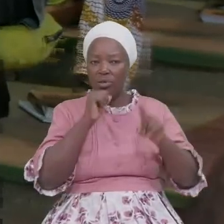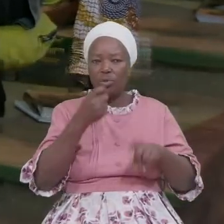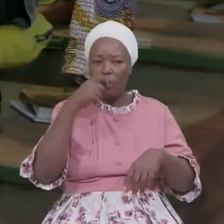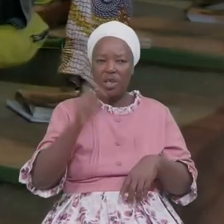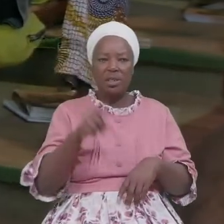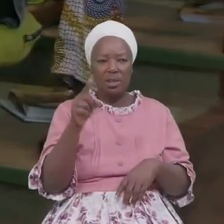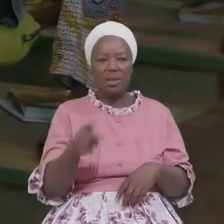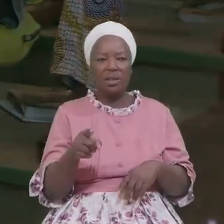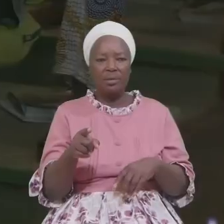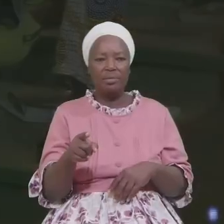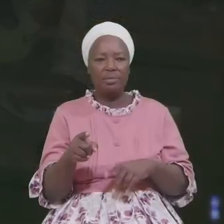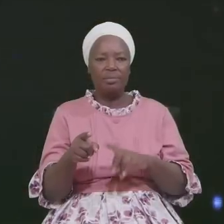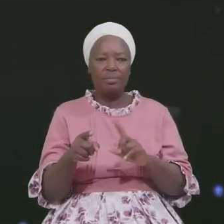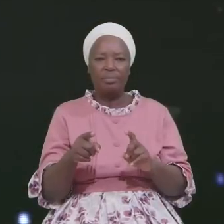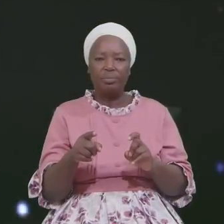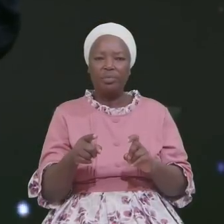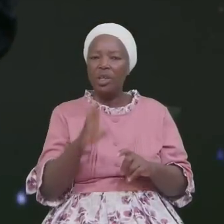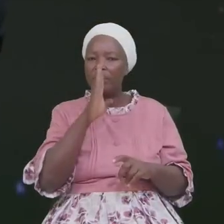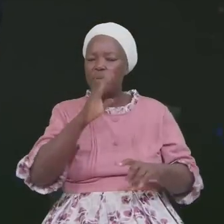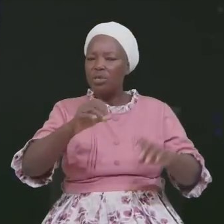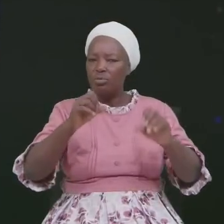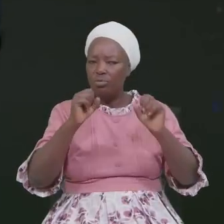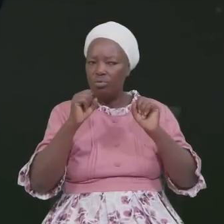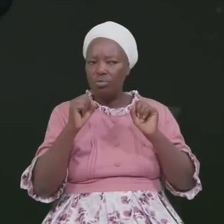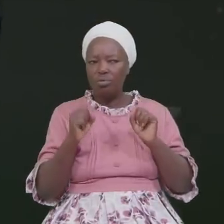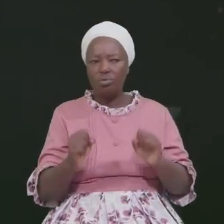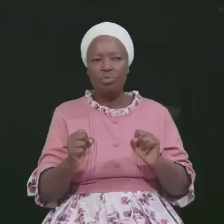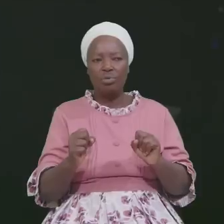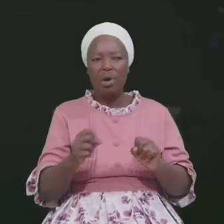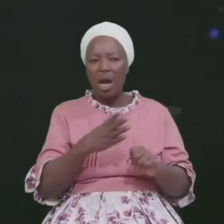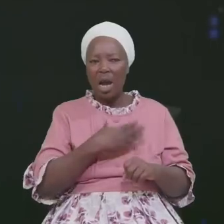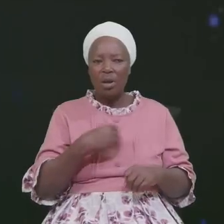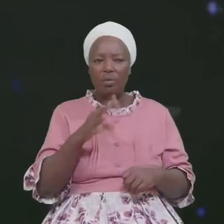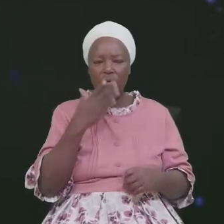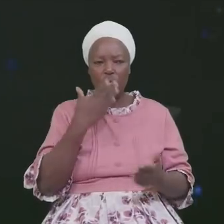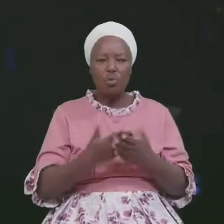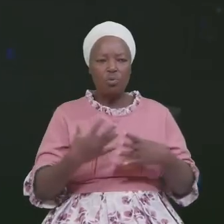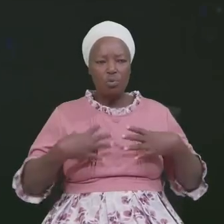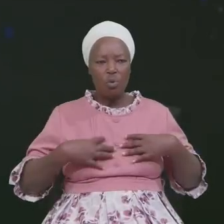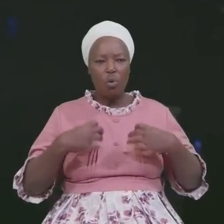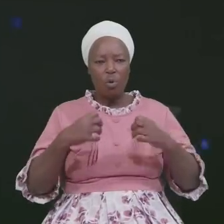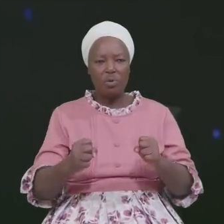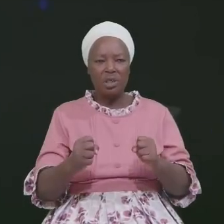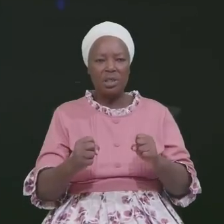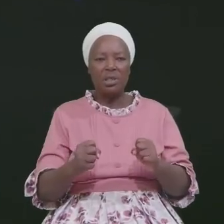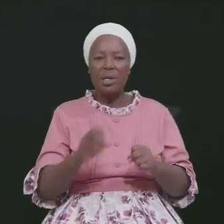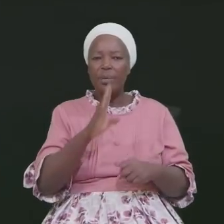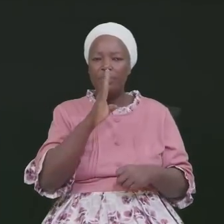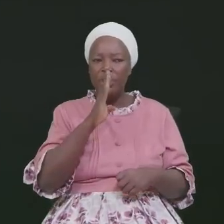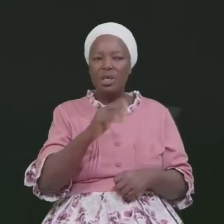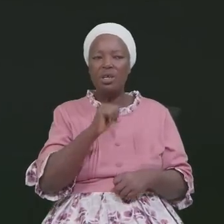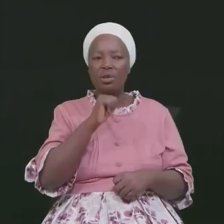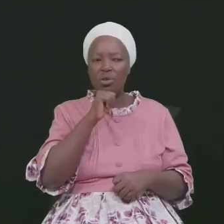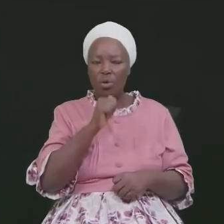thee? Be strong and of a good courage. Be